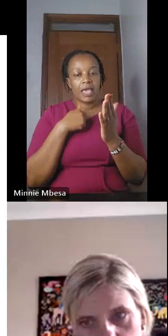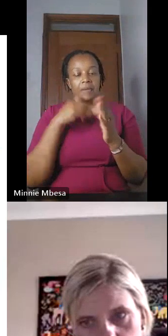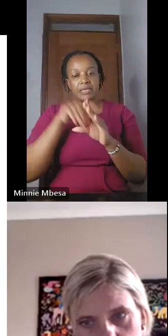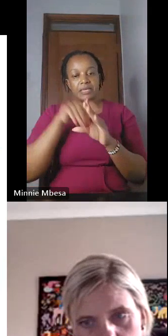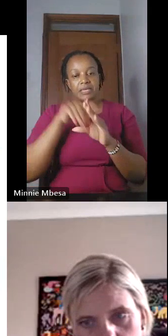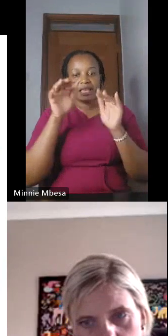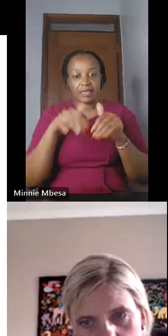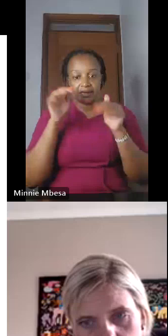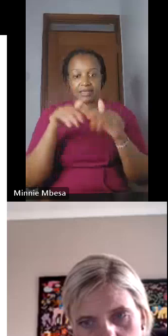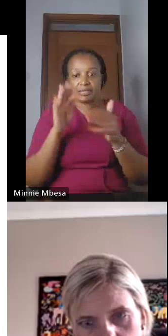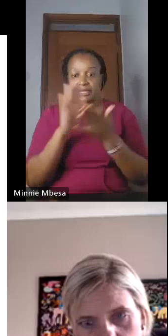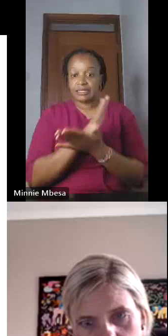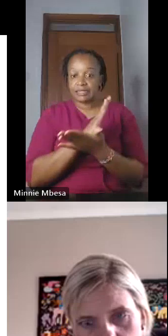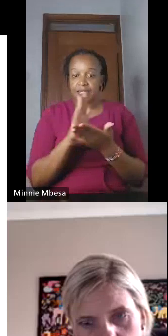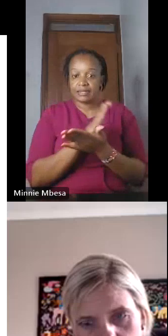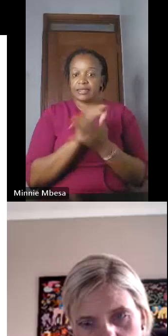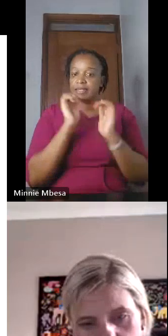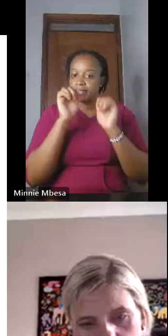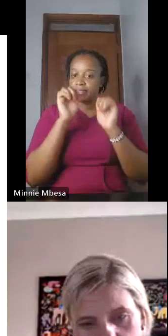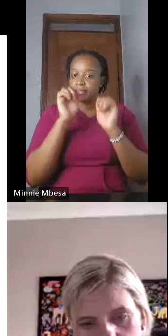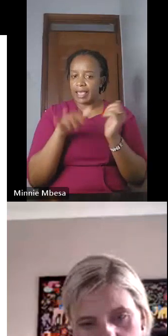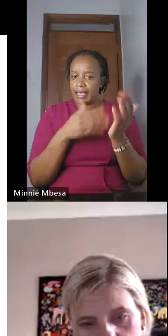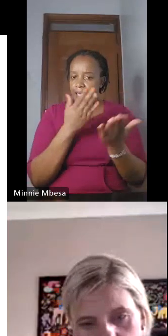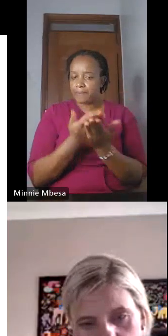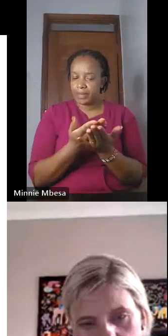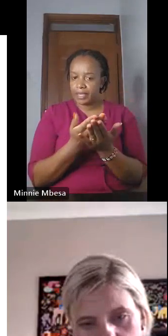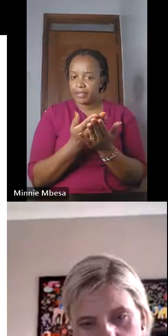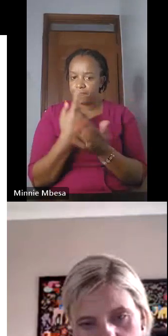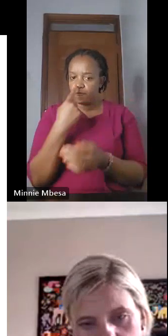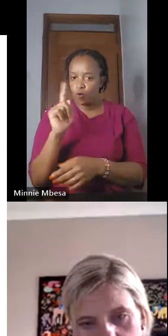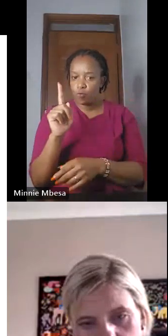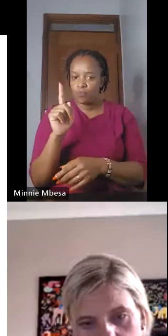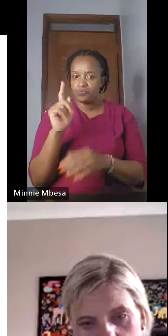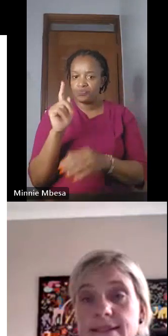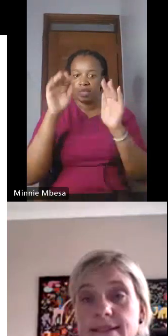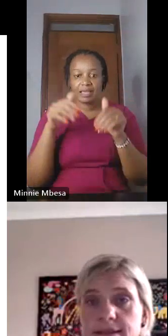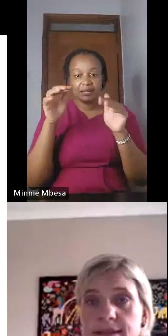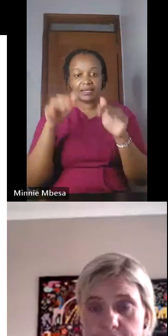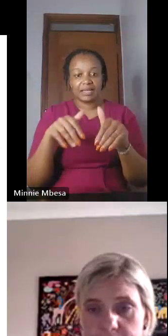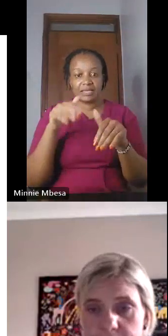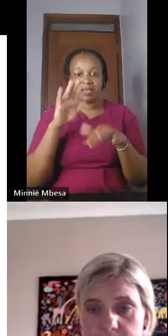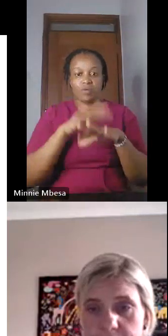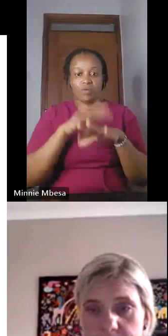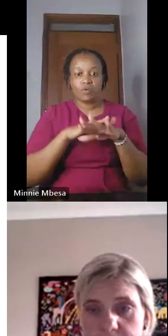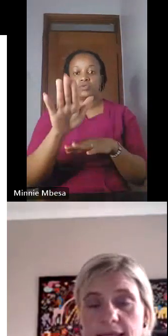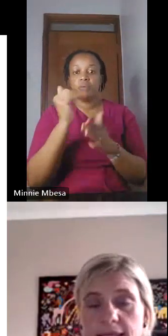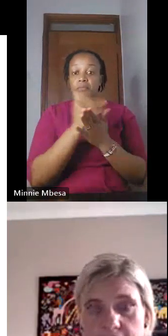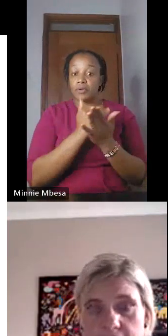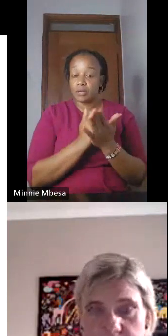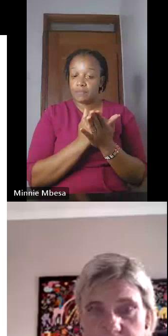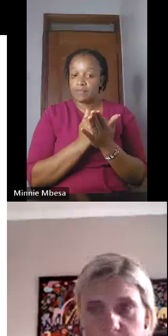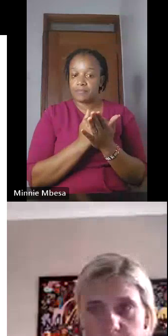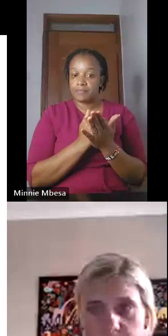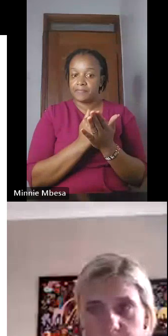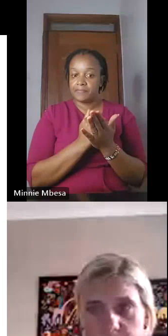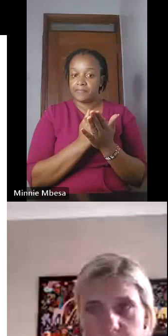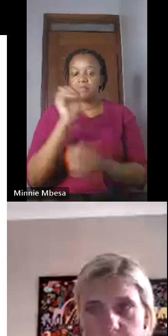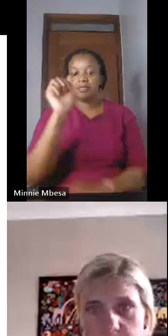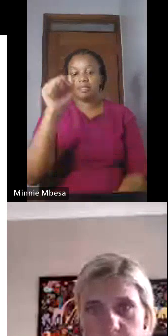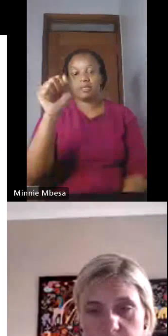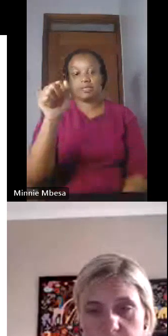Service. So can I apply for agriculture on your program? yes, Do I yes, qualify? yes, that is